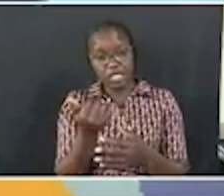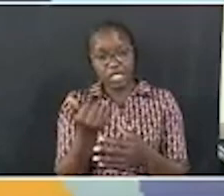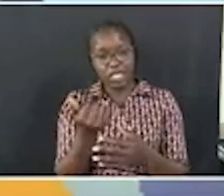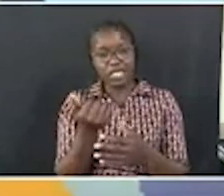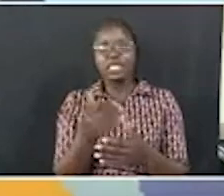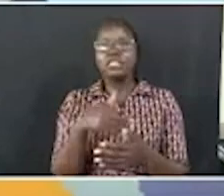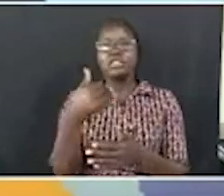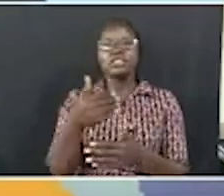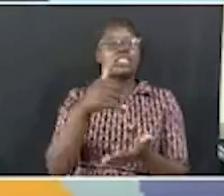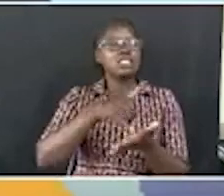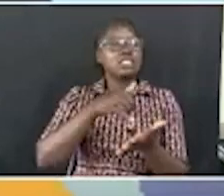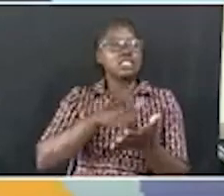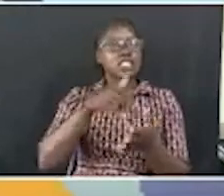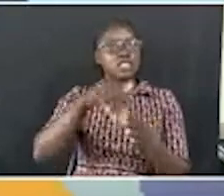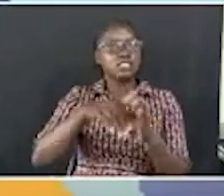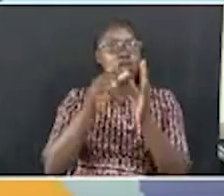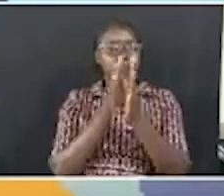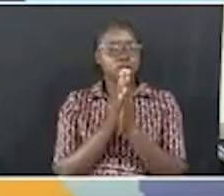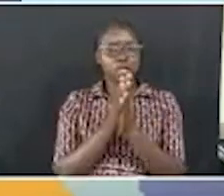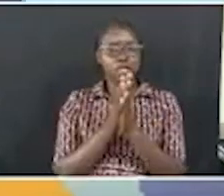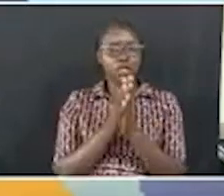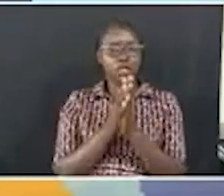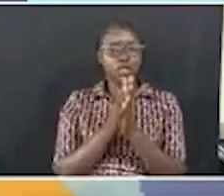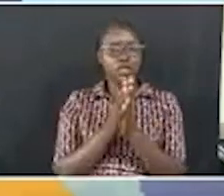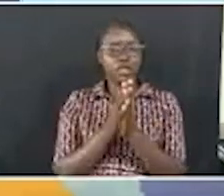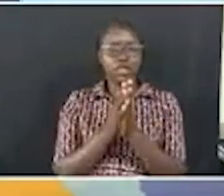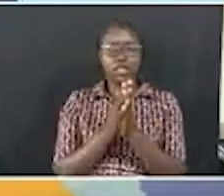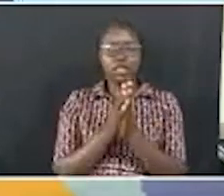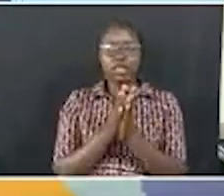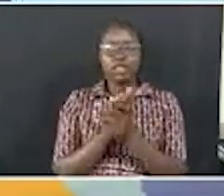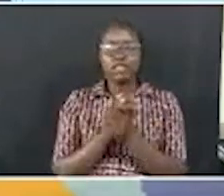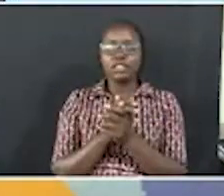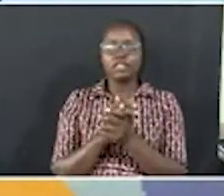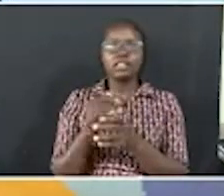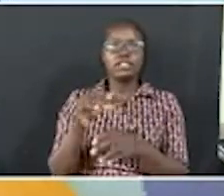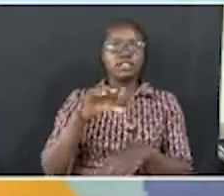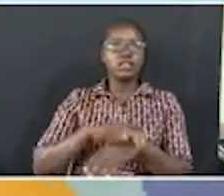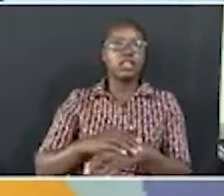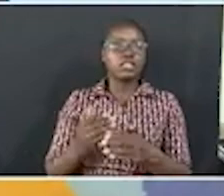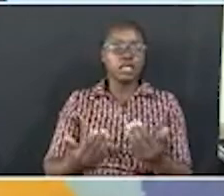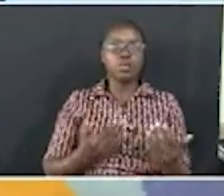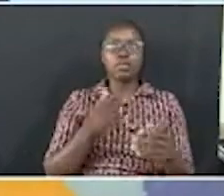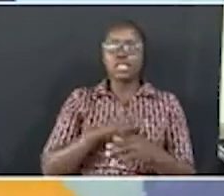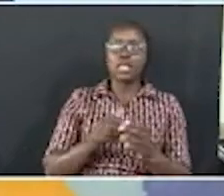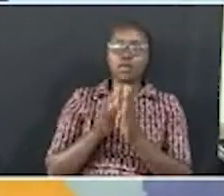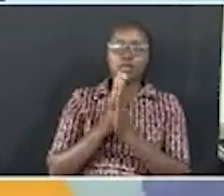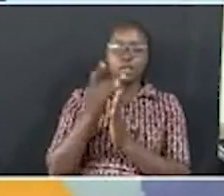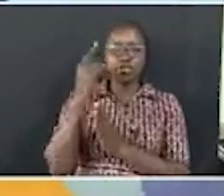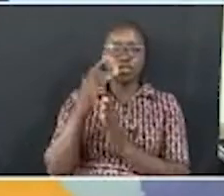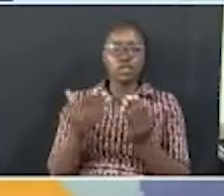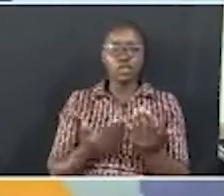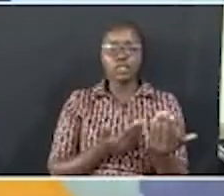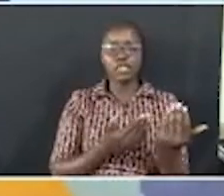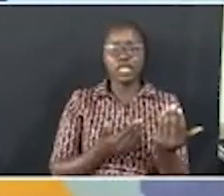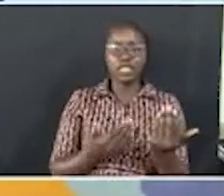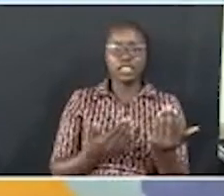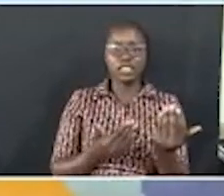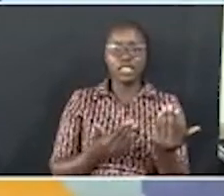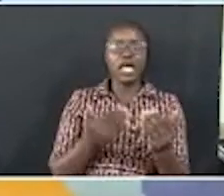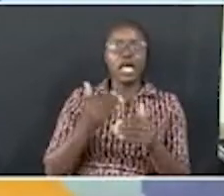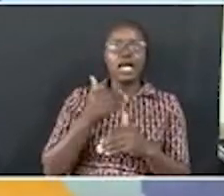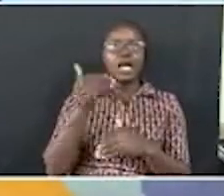was persistent in prayer. Anna got a child when she prayed for the child